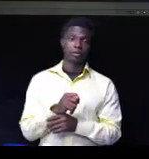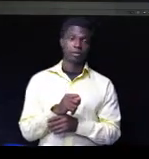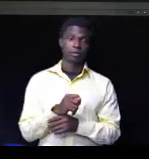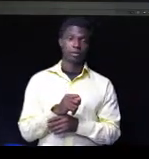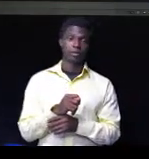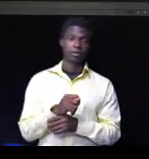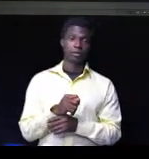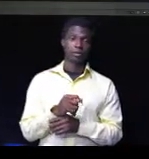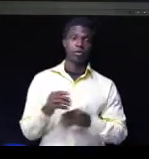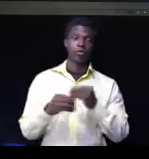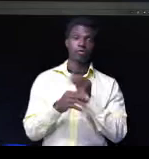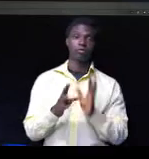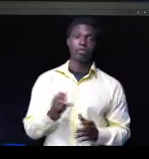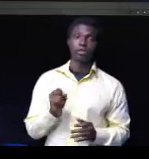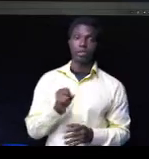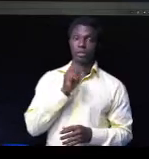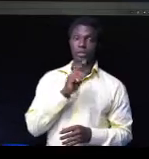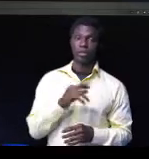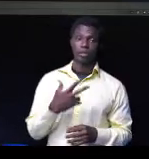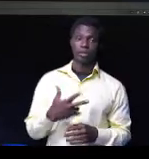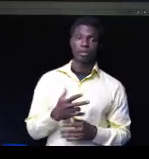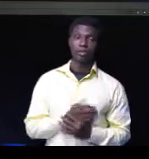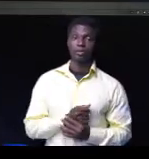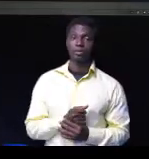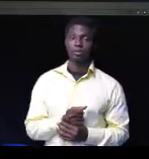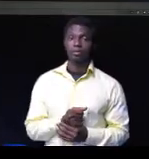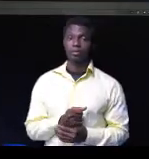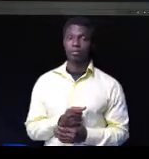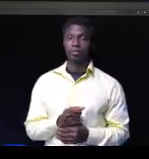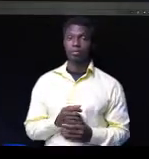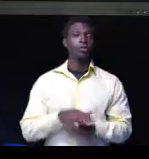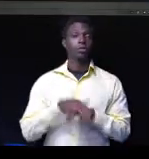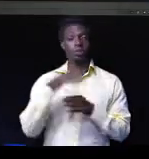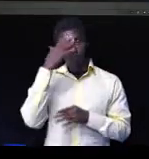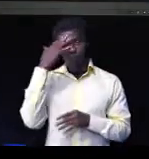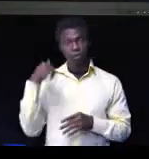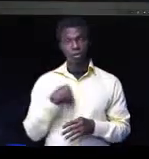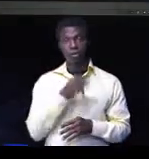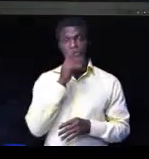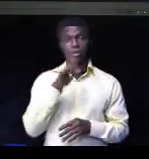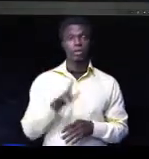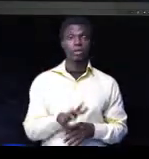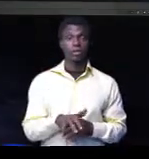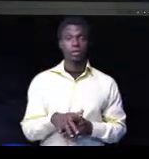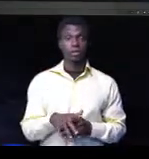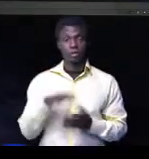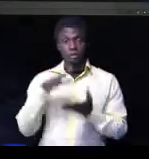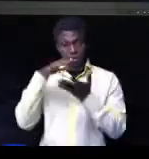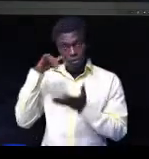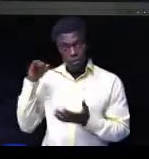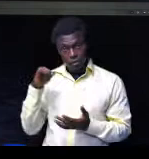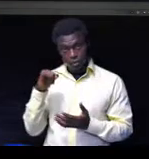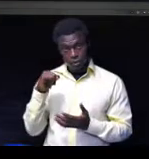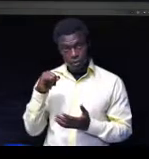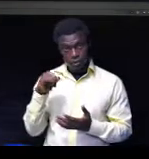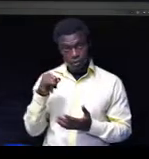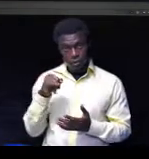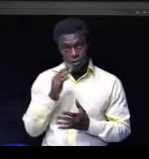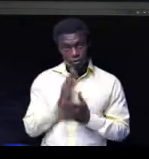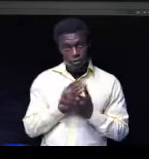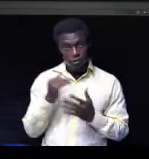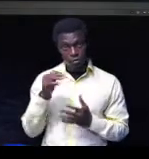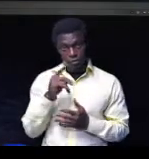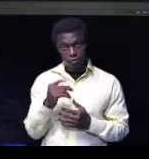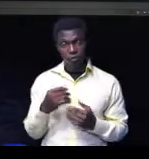forget, 3 referees are officiating judo. Don't forget, we are still learning, because some of you